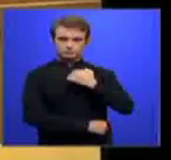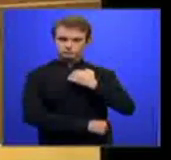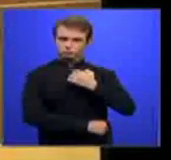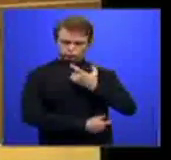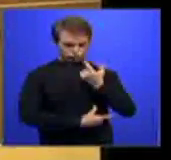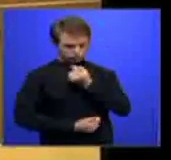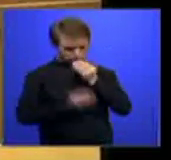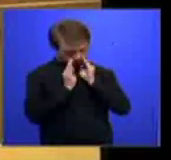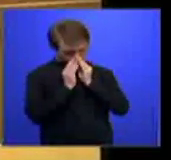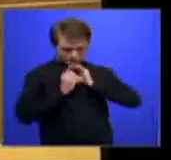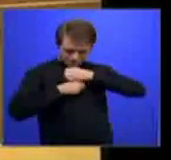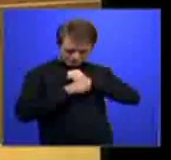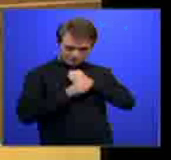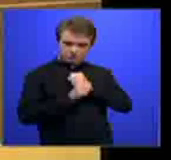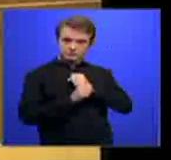Parliament.